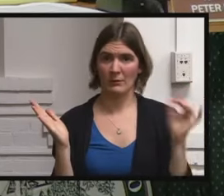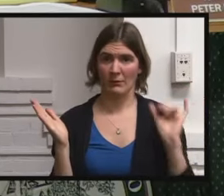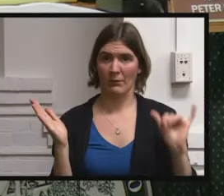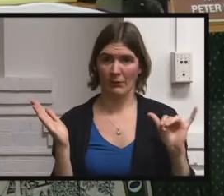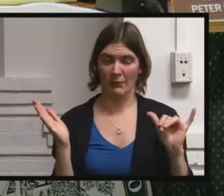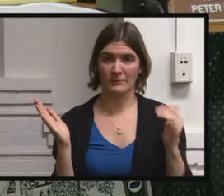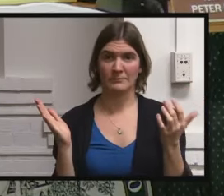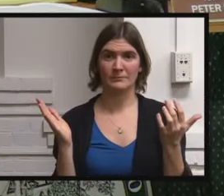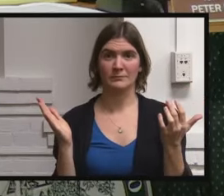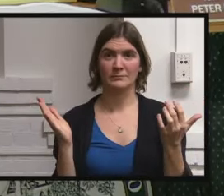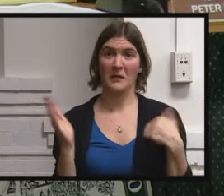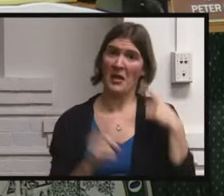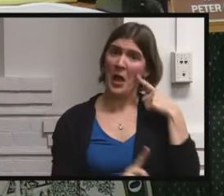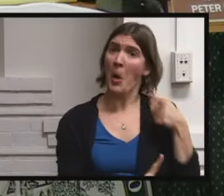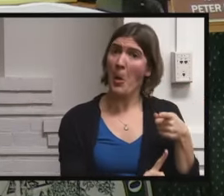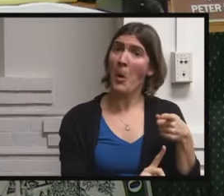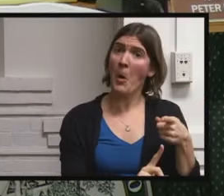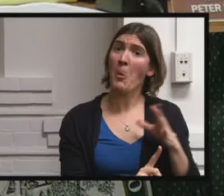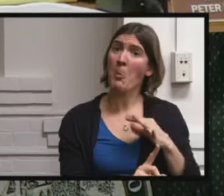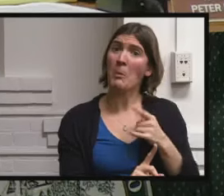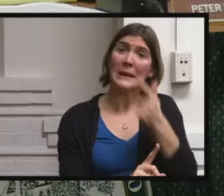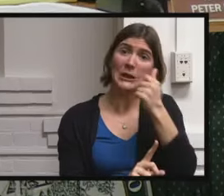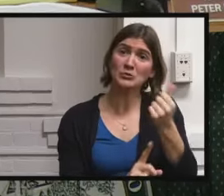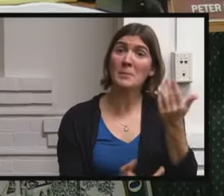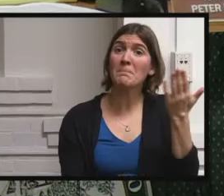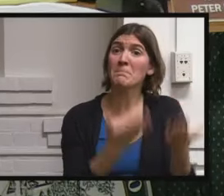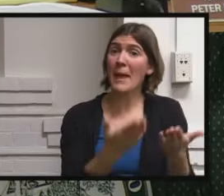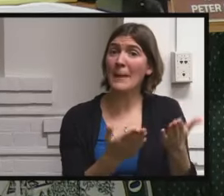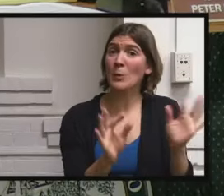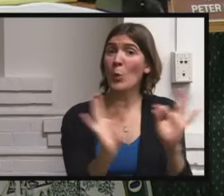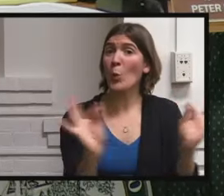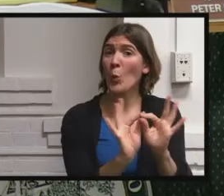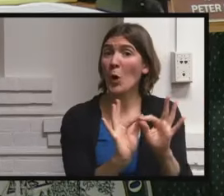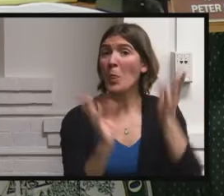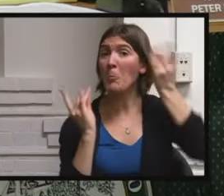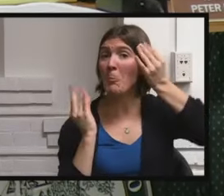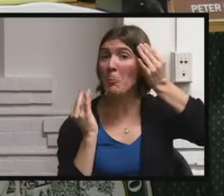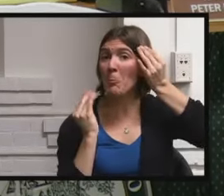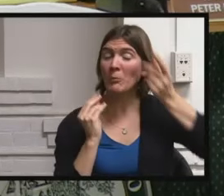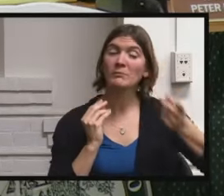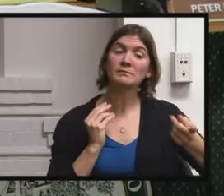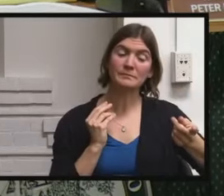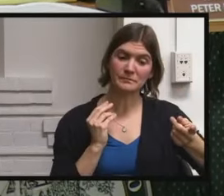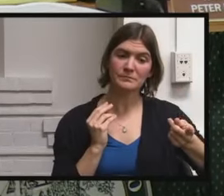be a interesting question. There were some